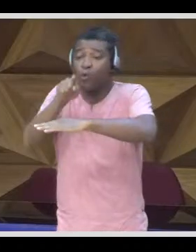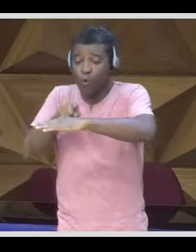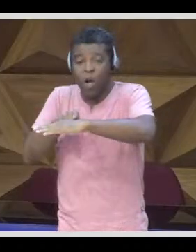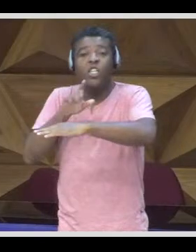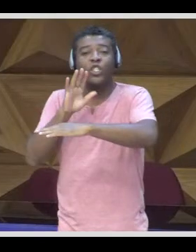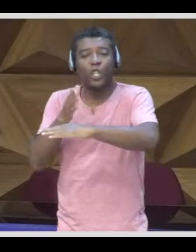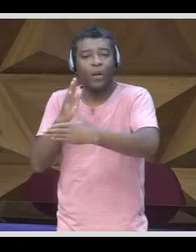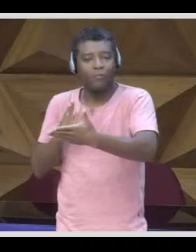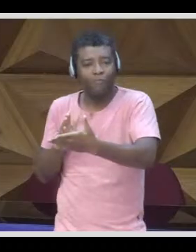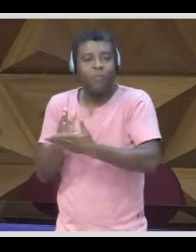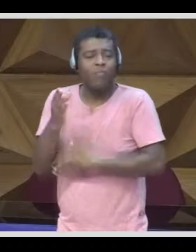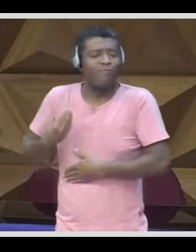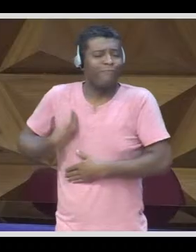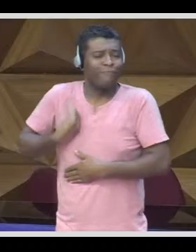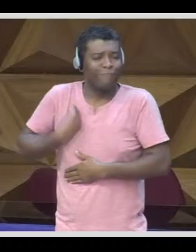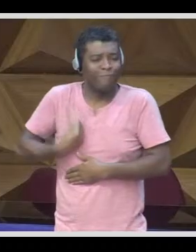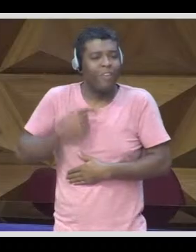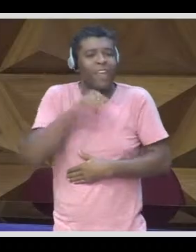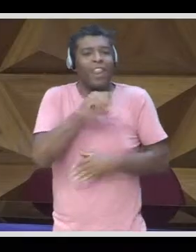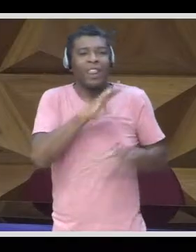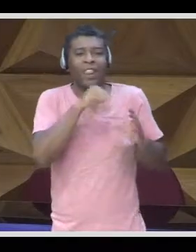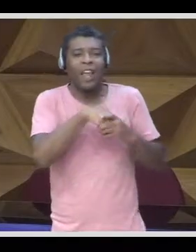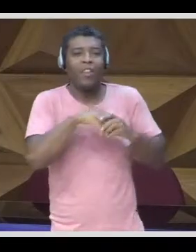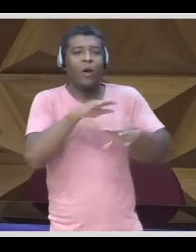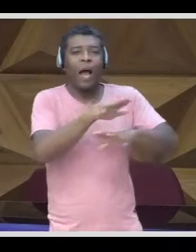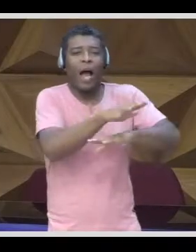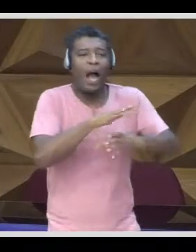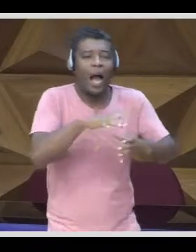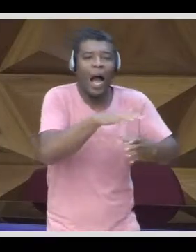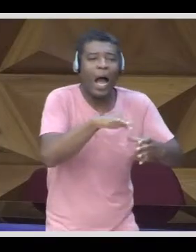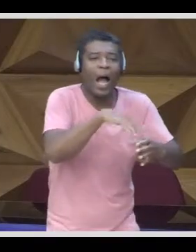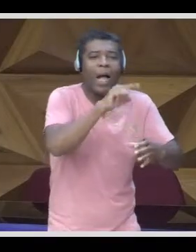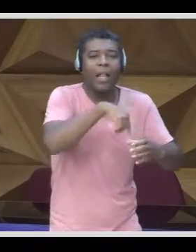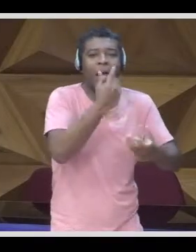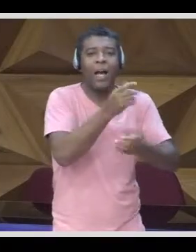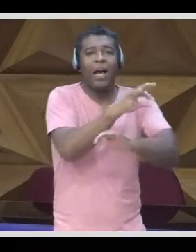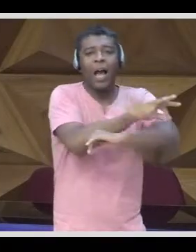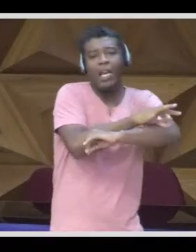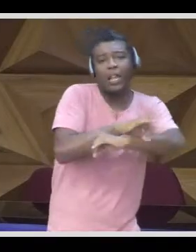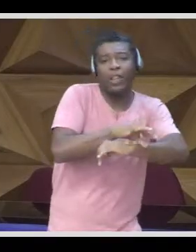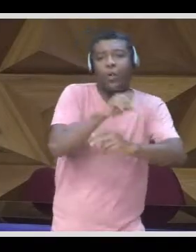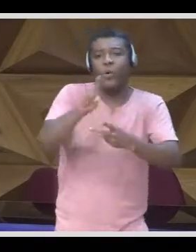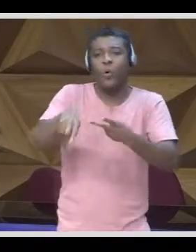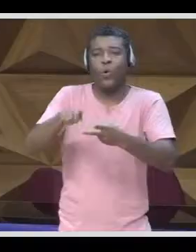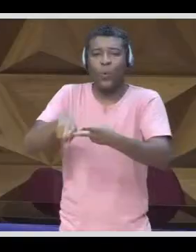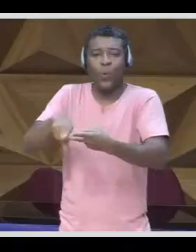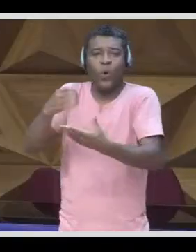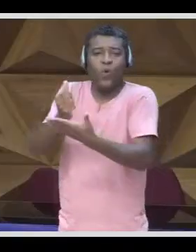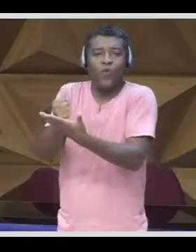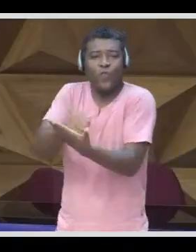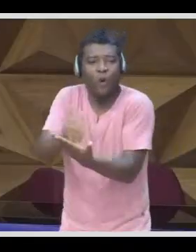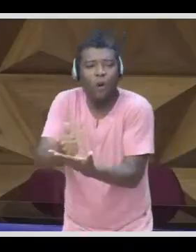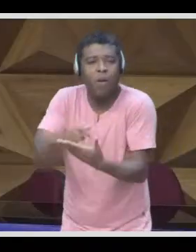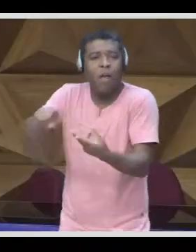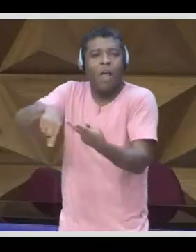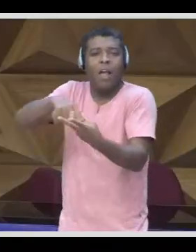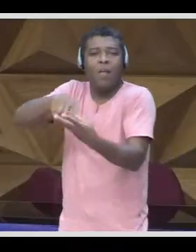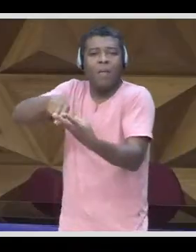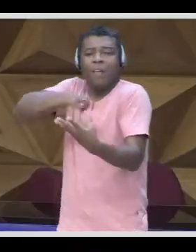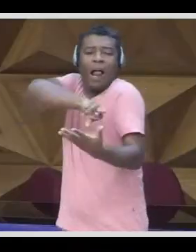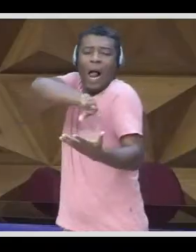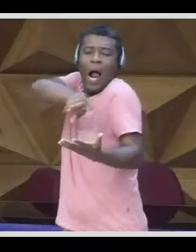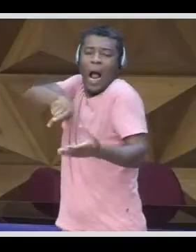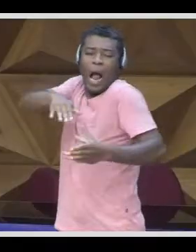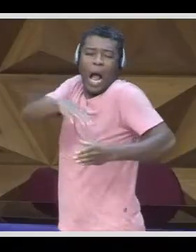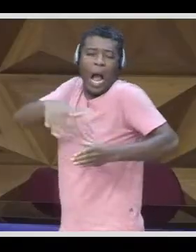several different contexts. And I saw that the first time in the context of recommendation function. The idea is that in this paper they